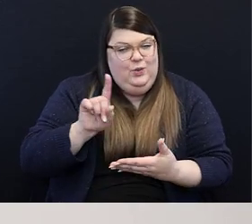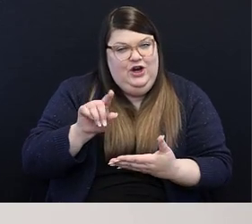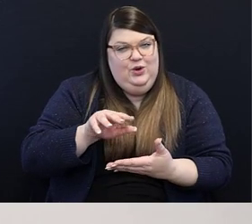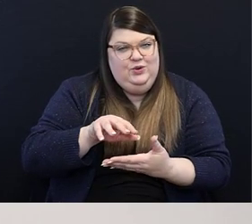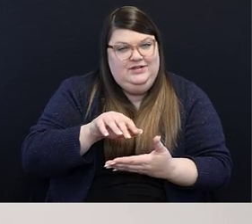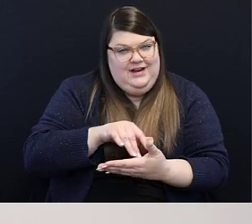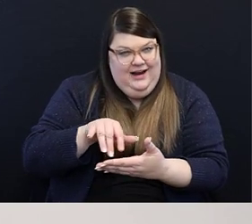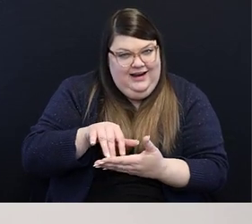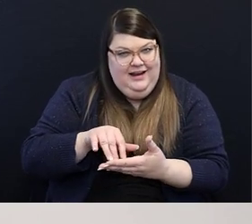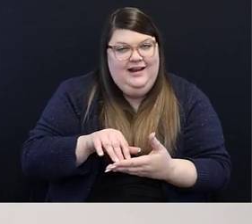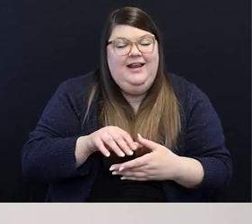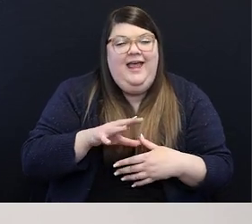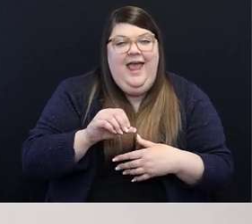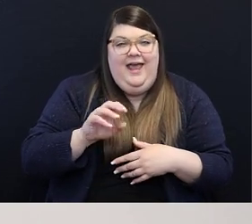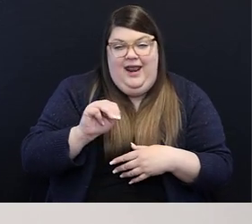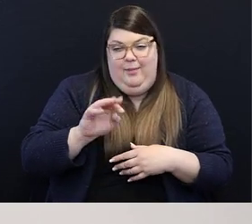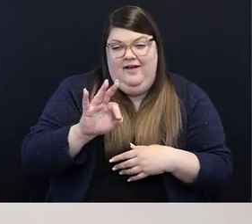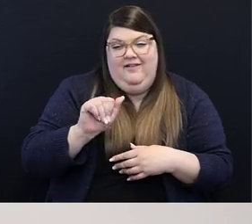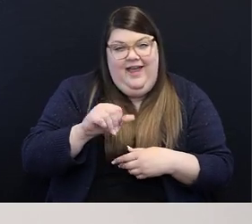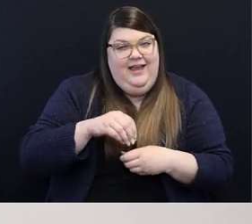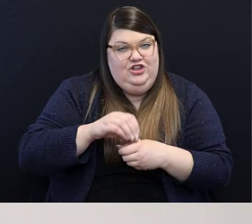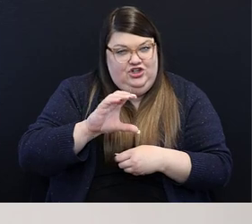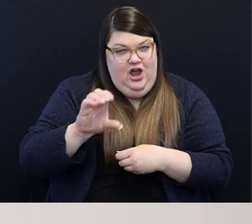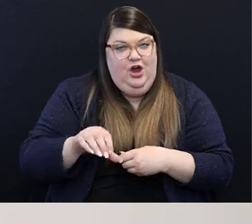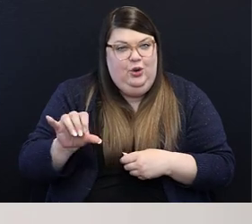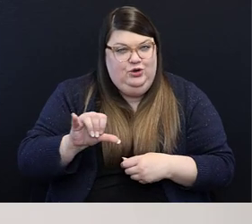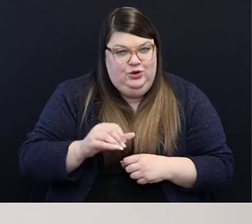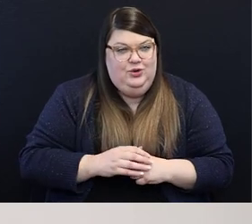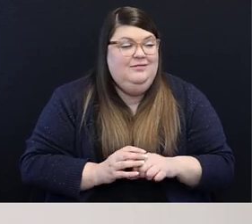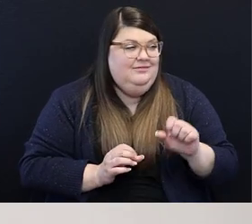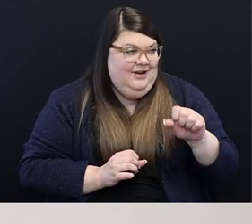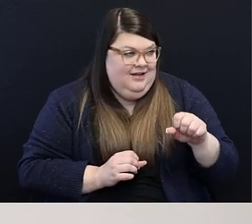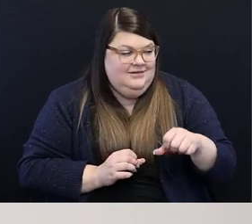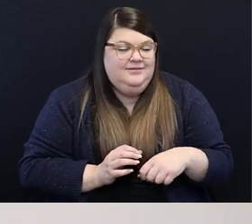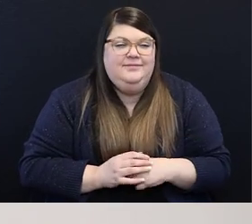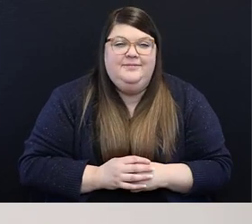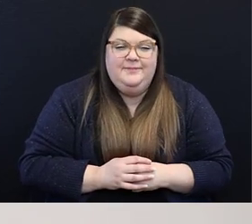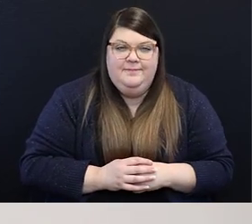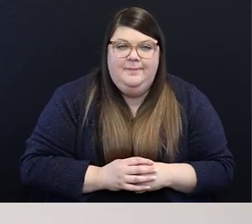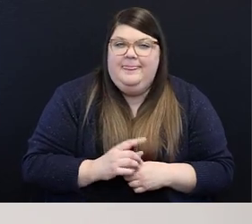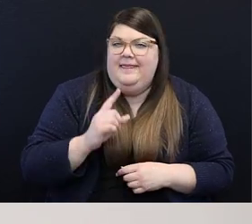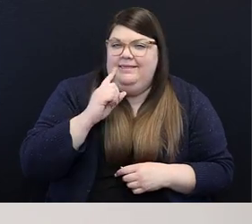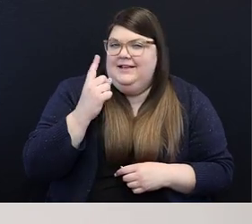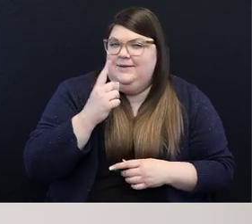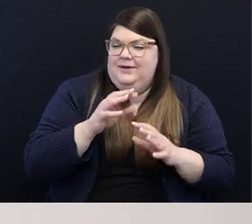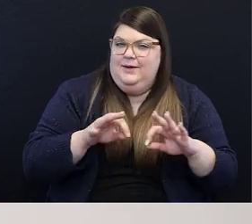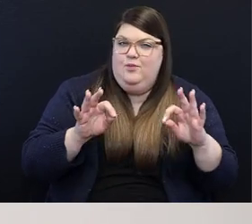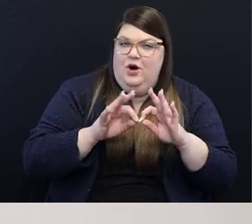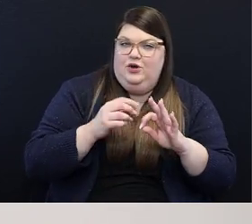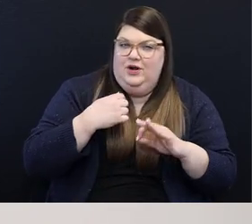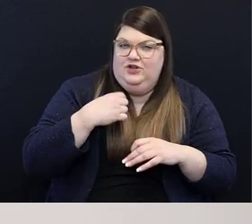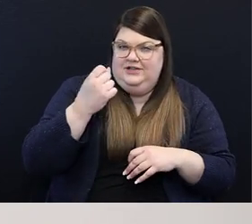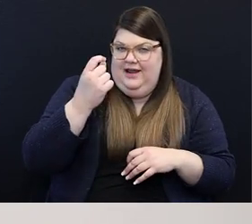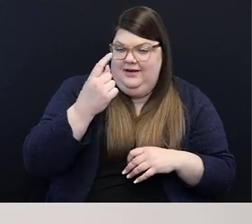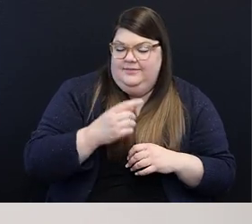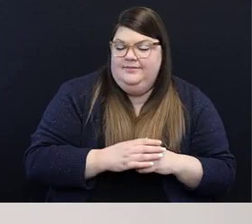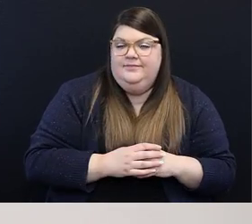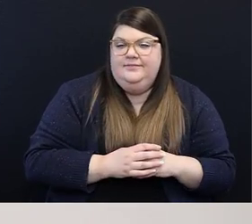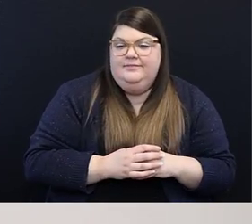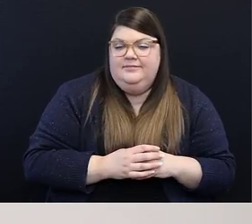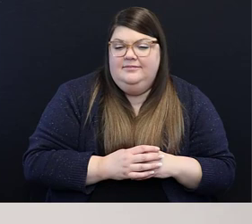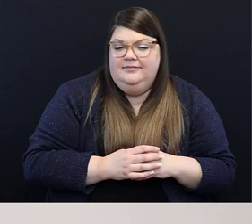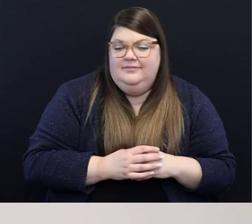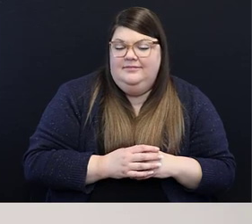MFA in Chicago. And I think something that is important to understand is, you know, the place of